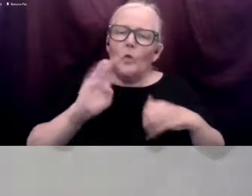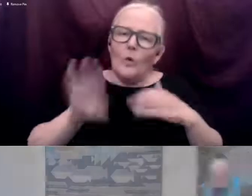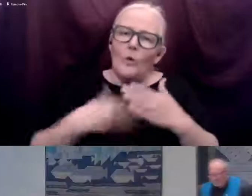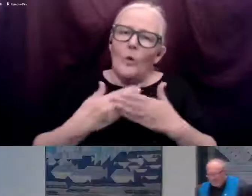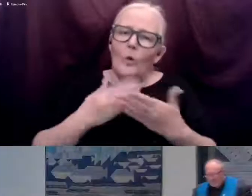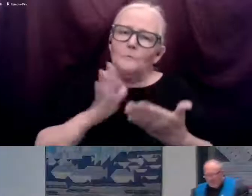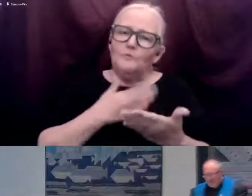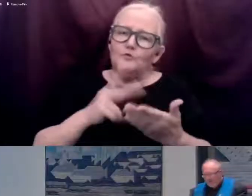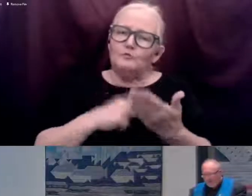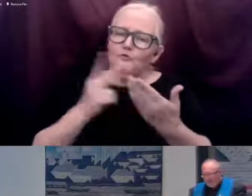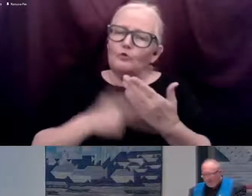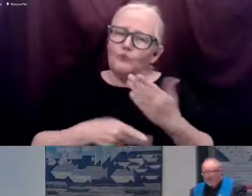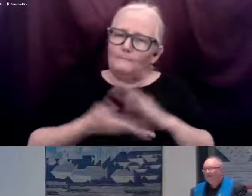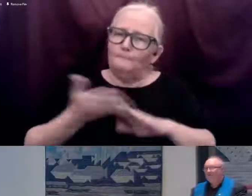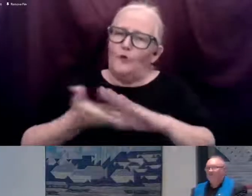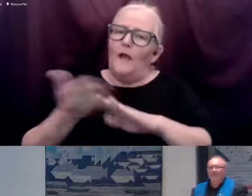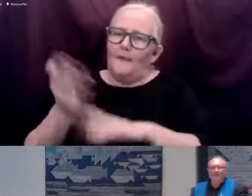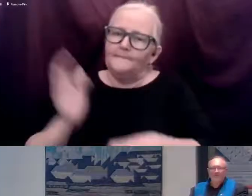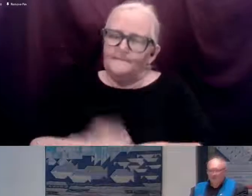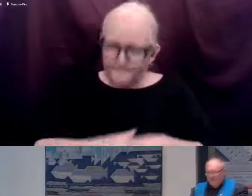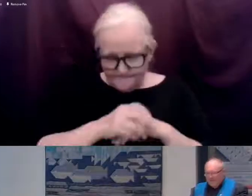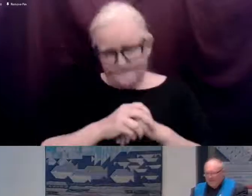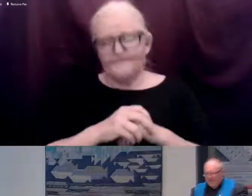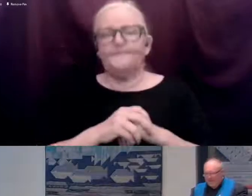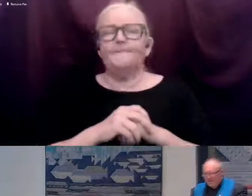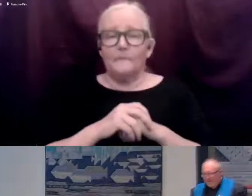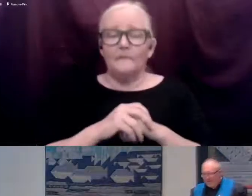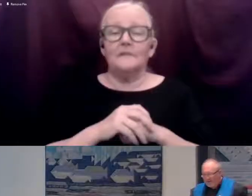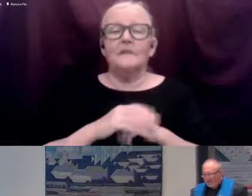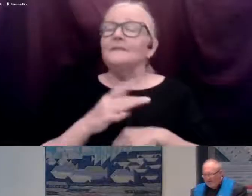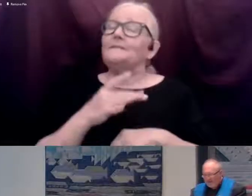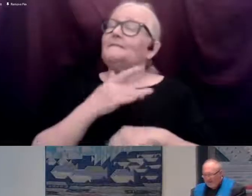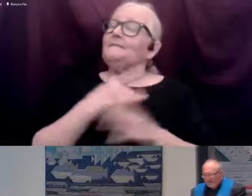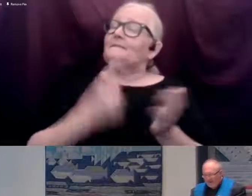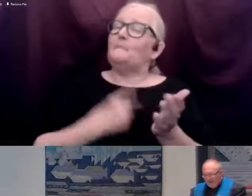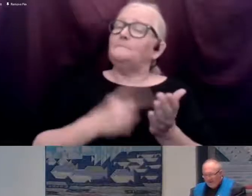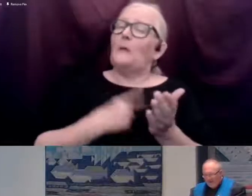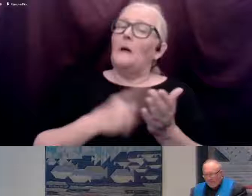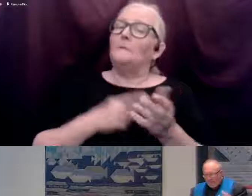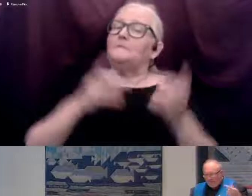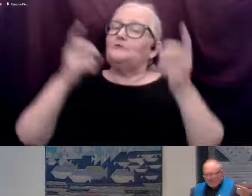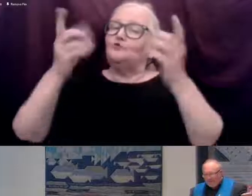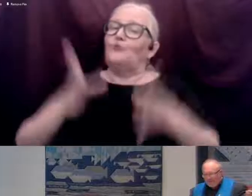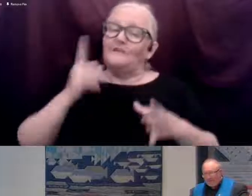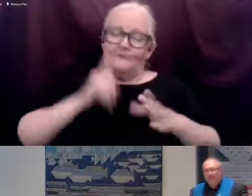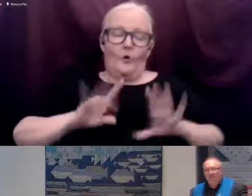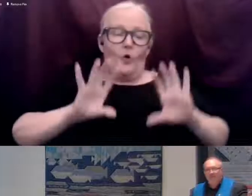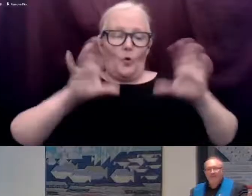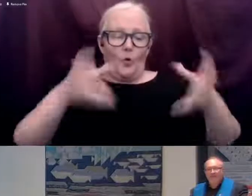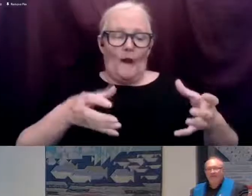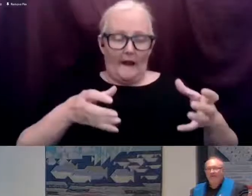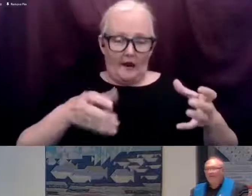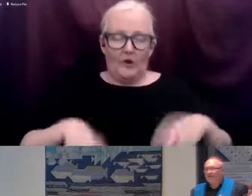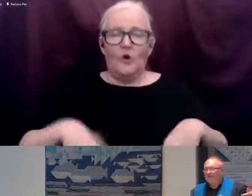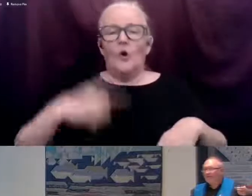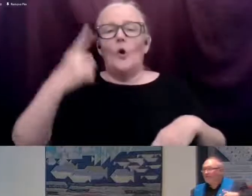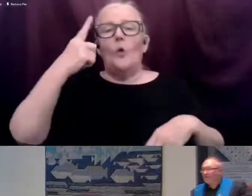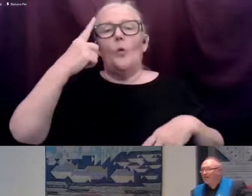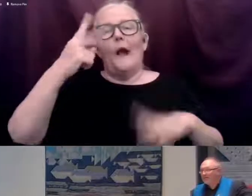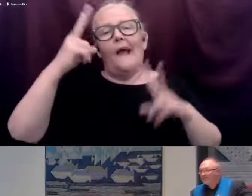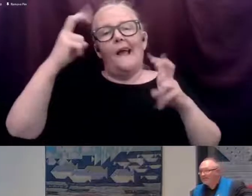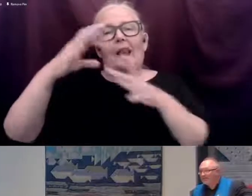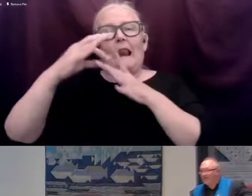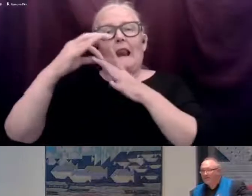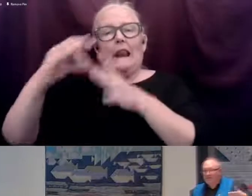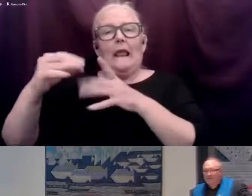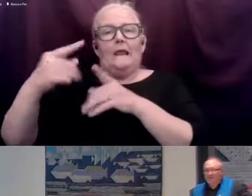common models for directing a choir is where one person leads from the piano or organ, in a traditional, say, like